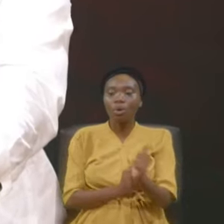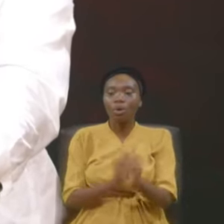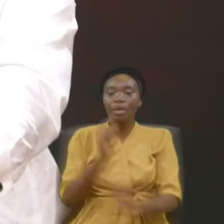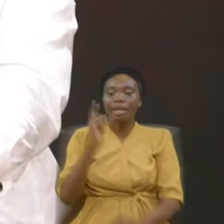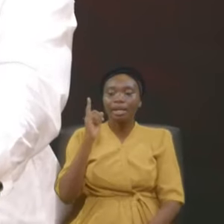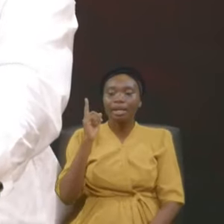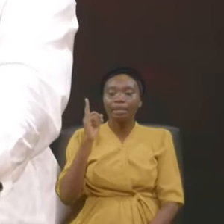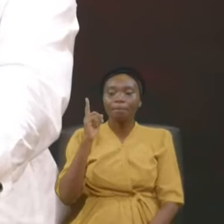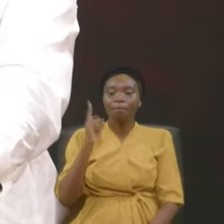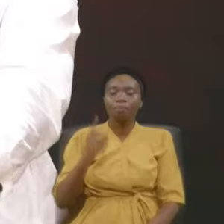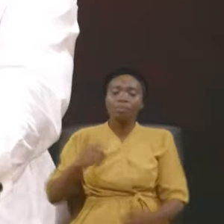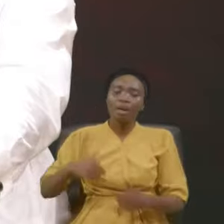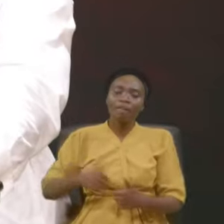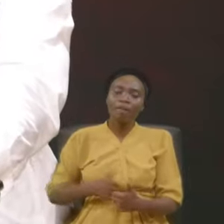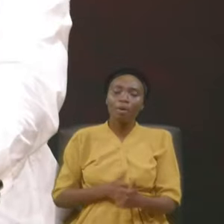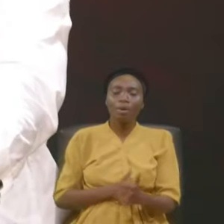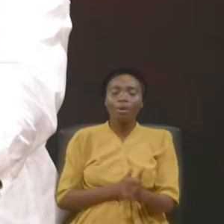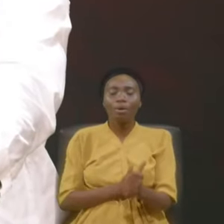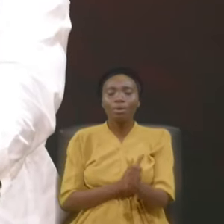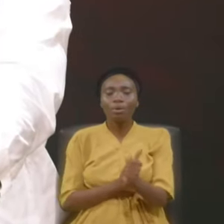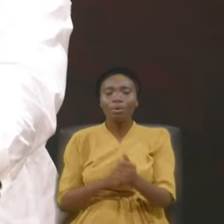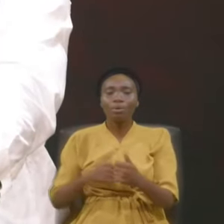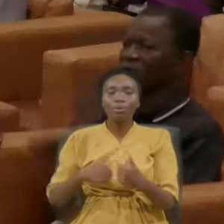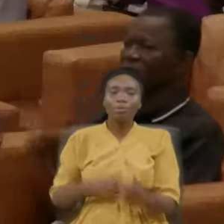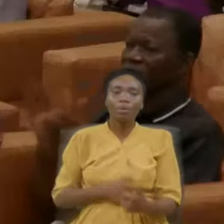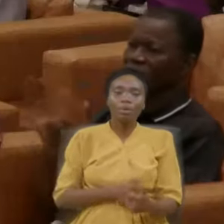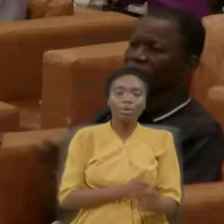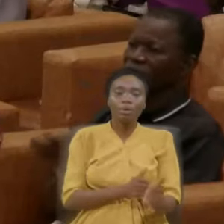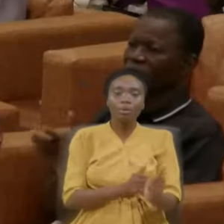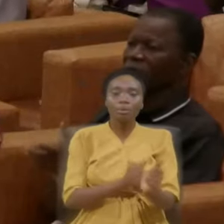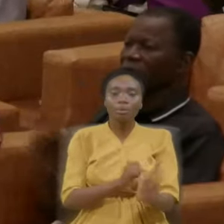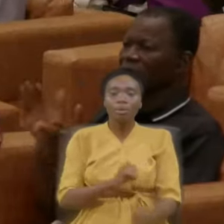follow, follow him.